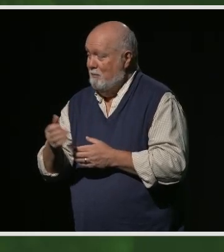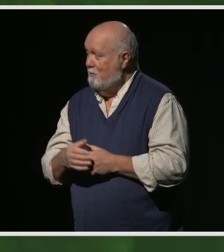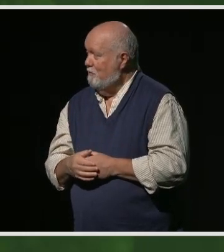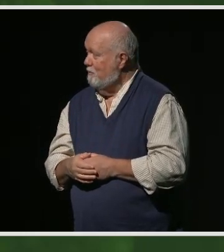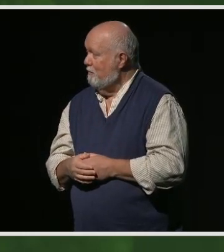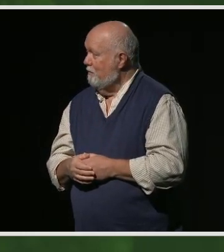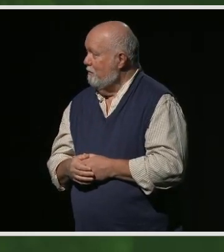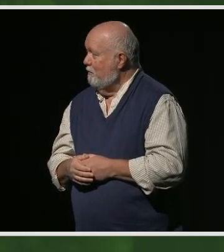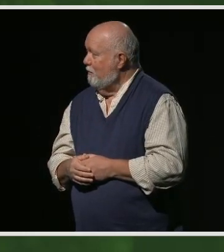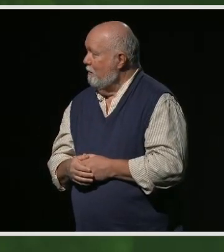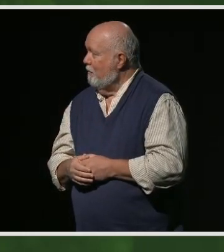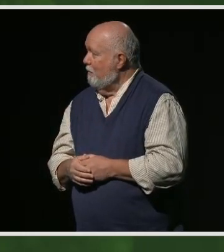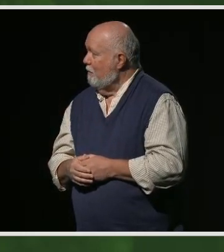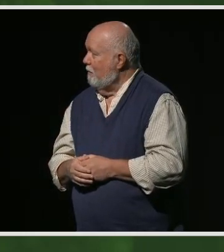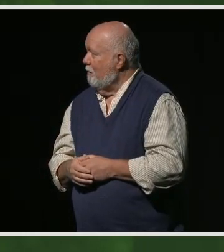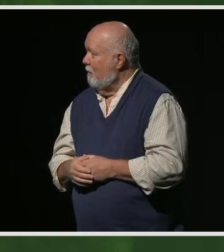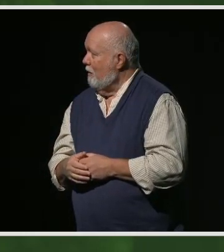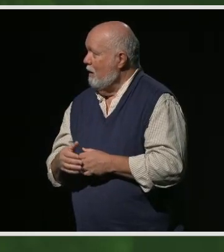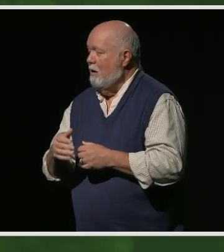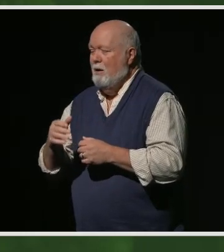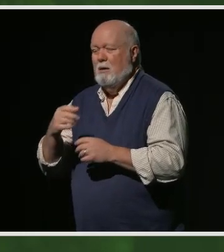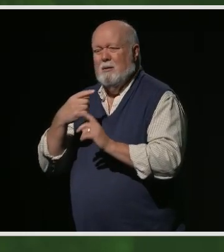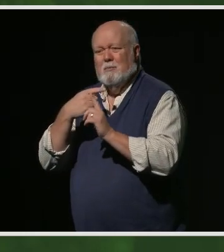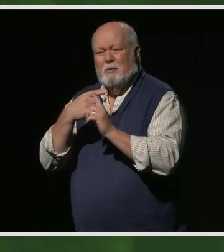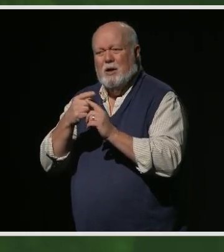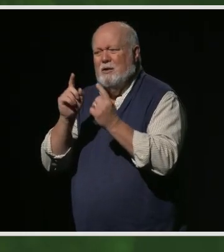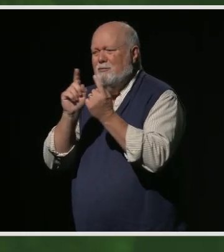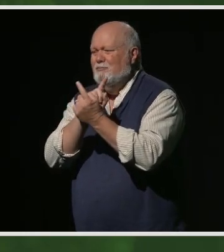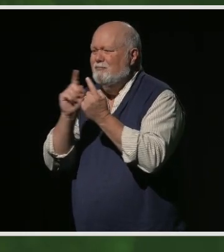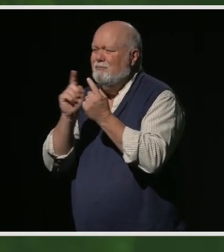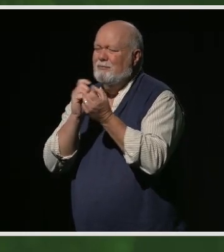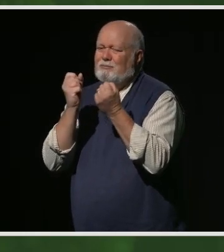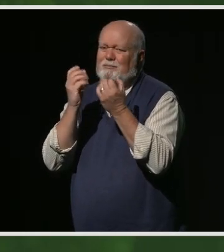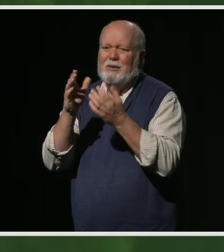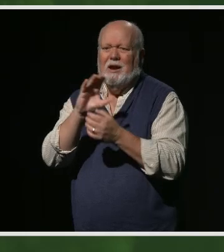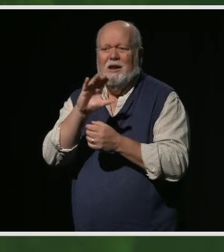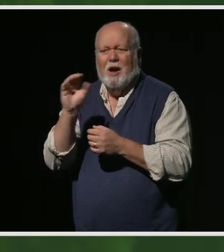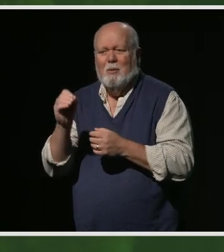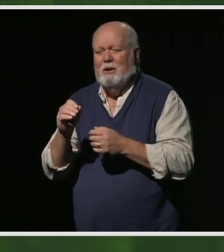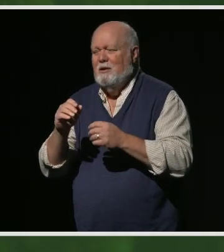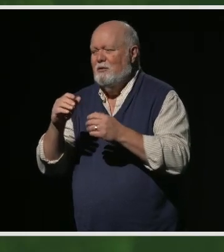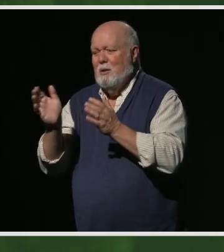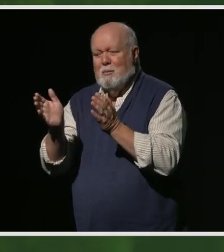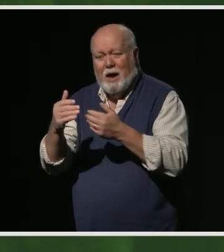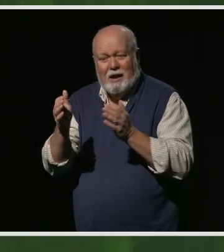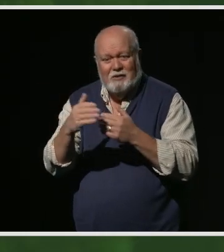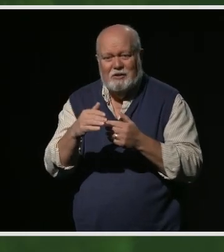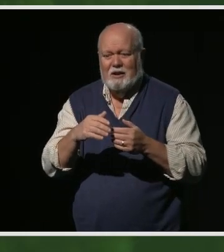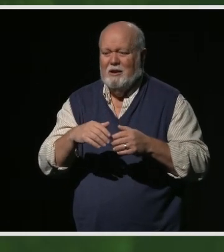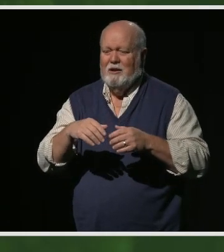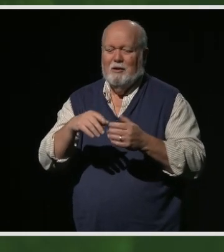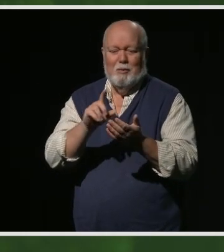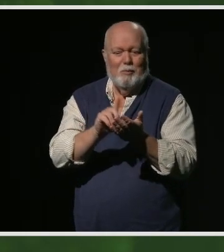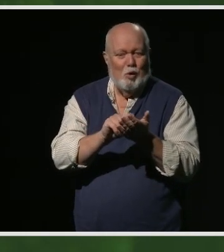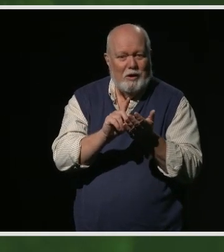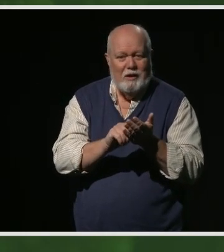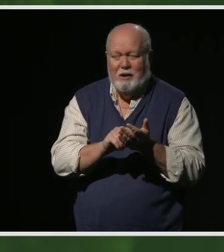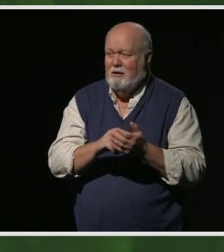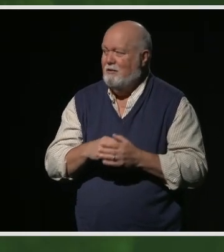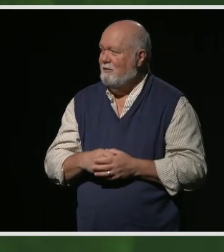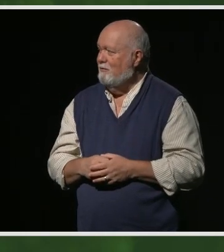Beyond the biomass, we met with numerous customers in packaging, screen printing, and even some brands that we've already been engaged with, like